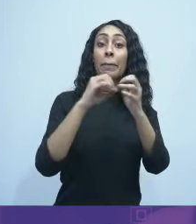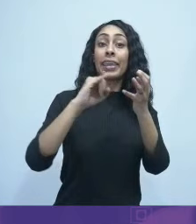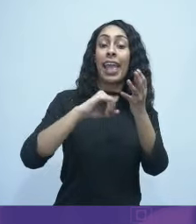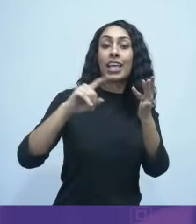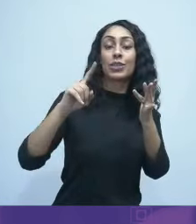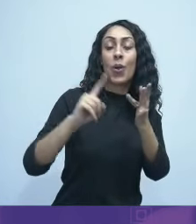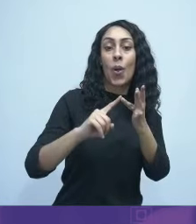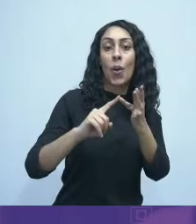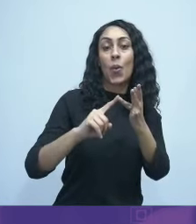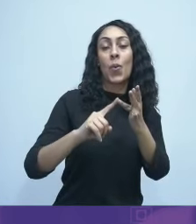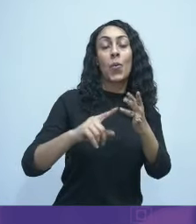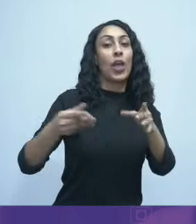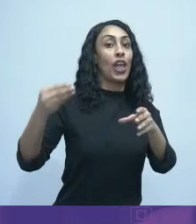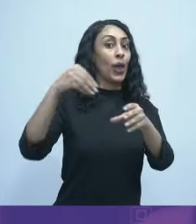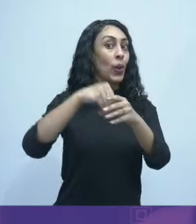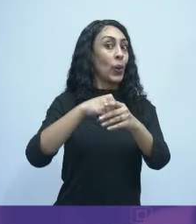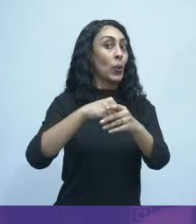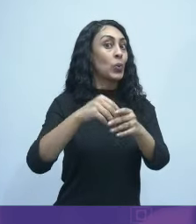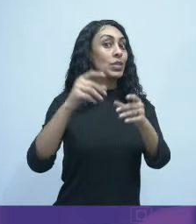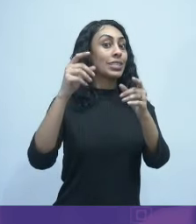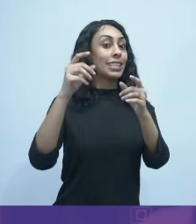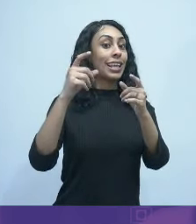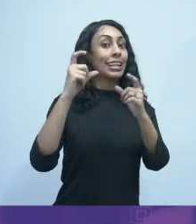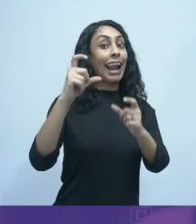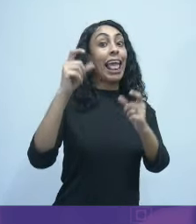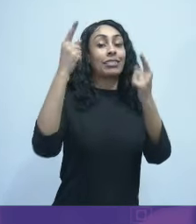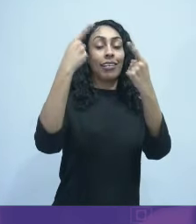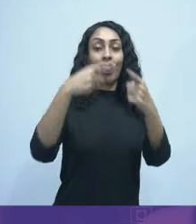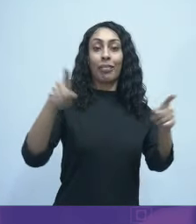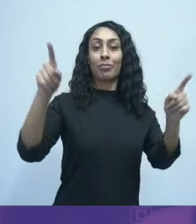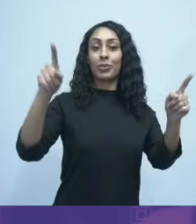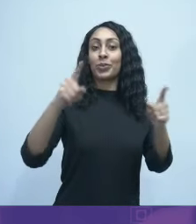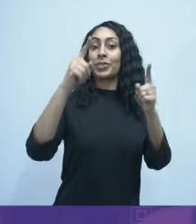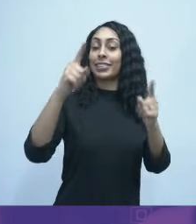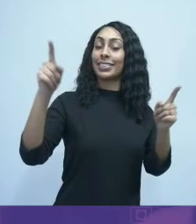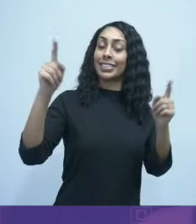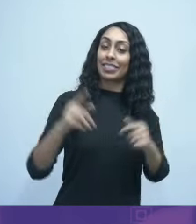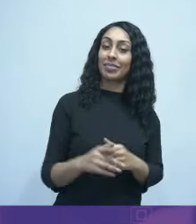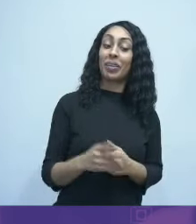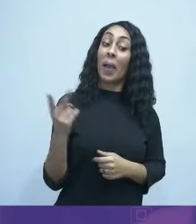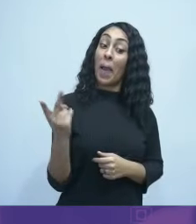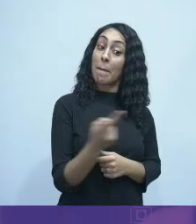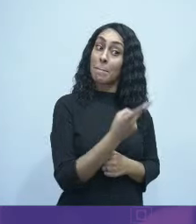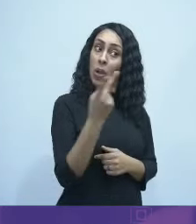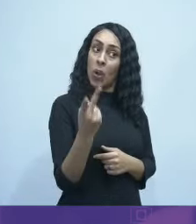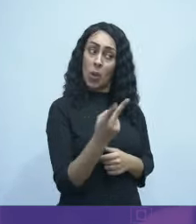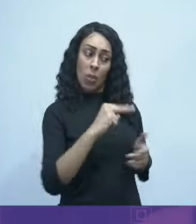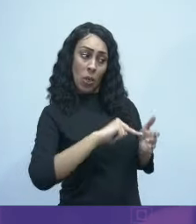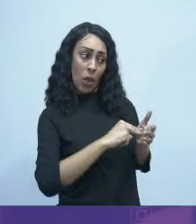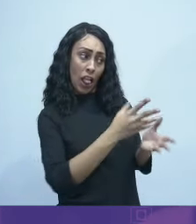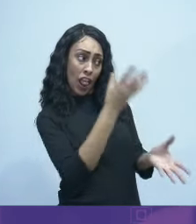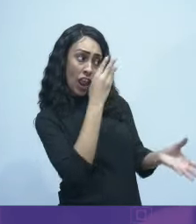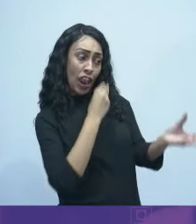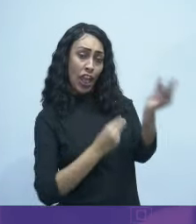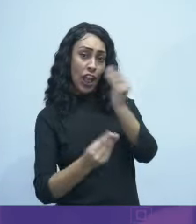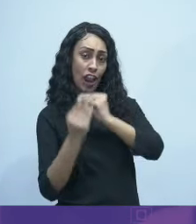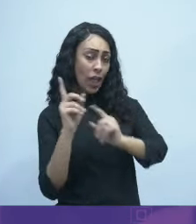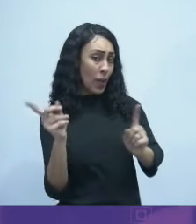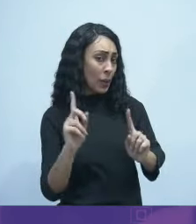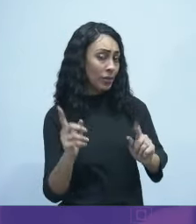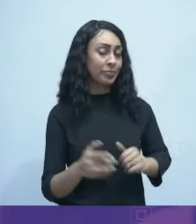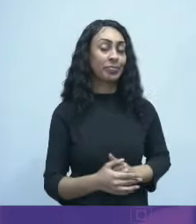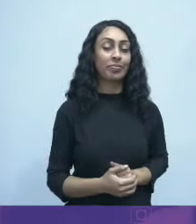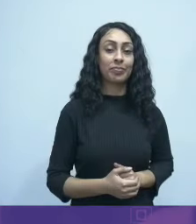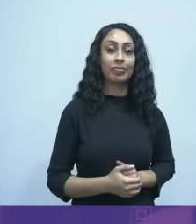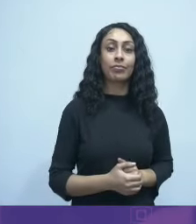for inclusion in classical music, and I'm looking forward to hearing what we might learn from both those organisations shortly. First